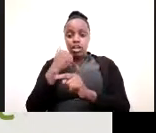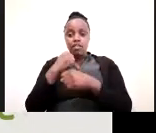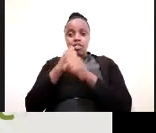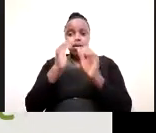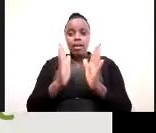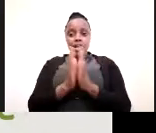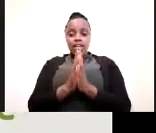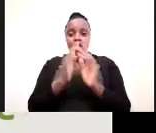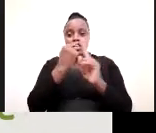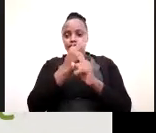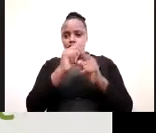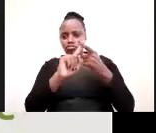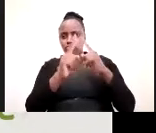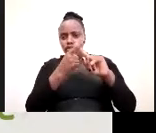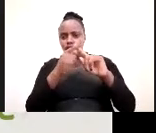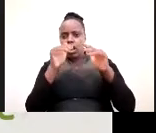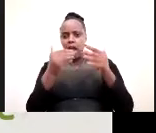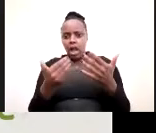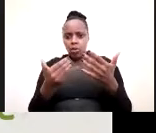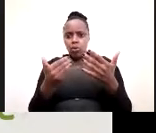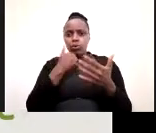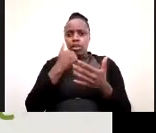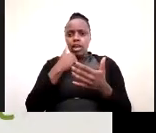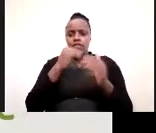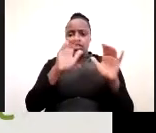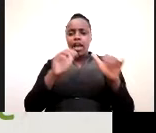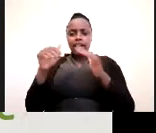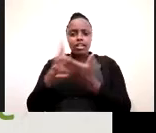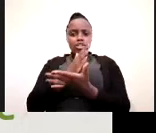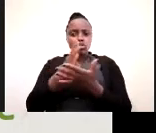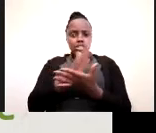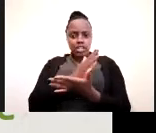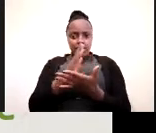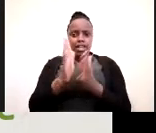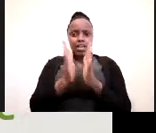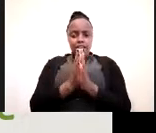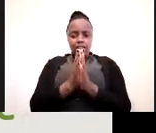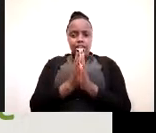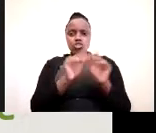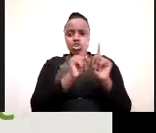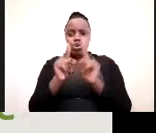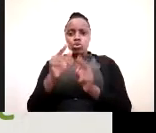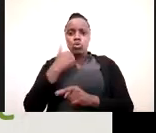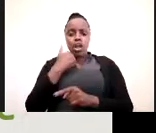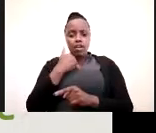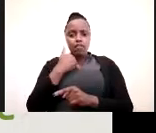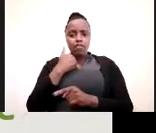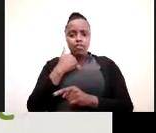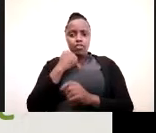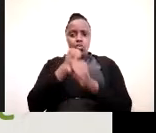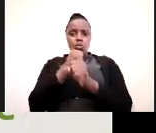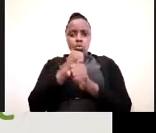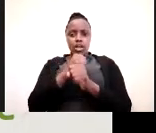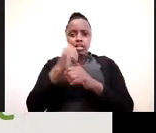settlers on behalf of ACP horticultural sector. And she has worked very